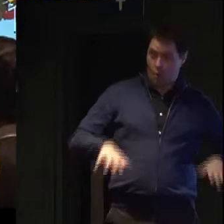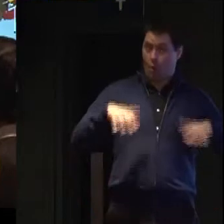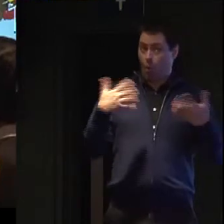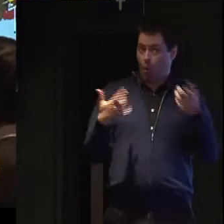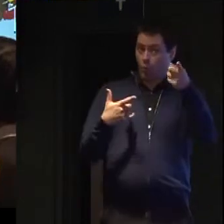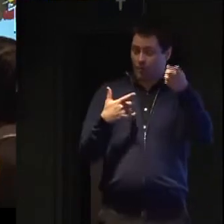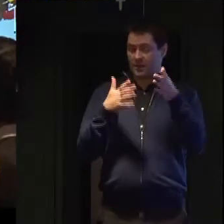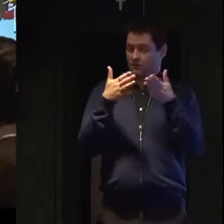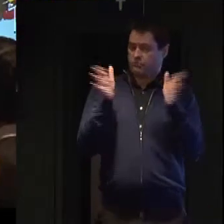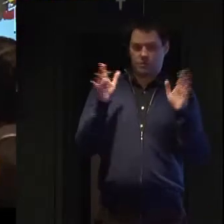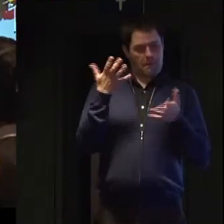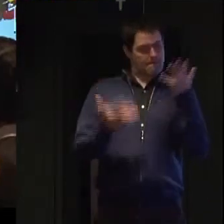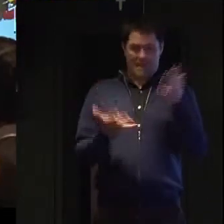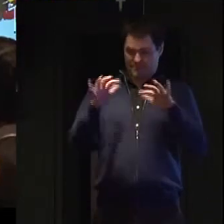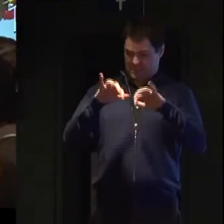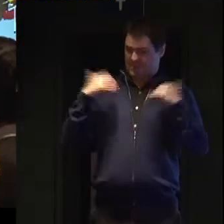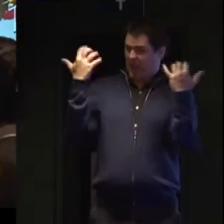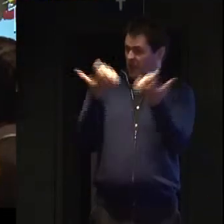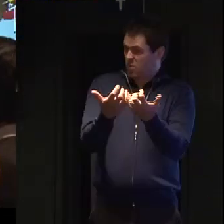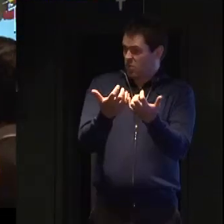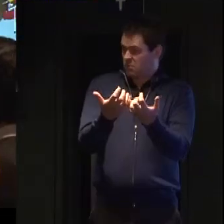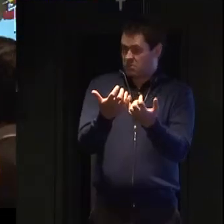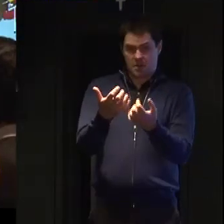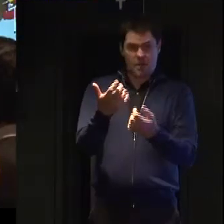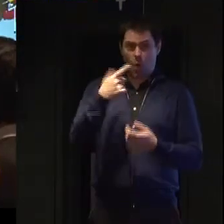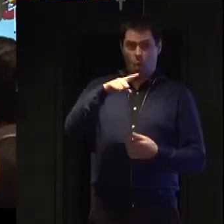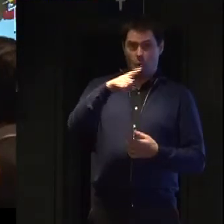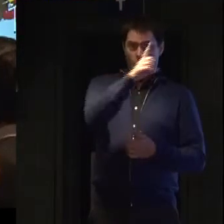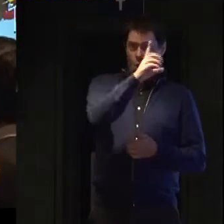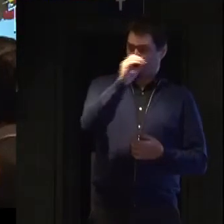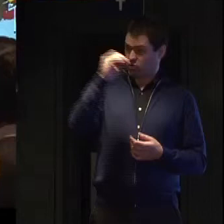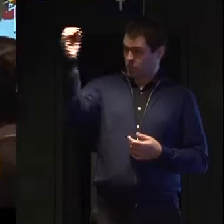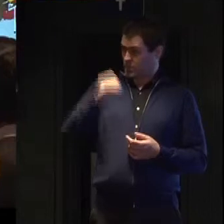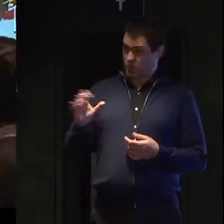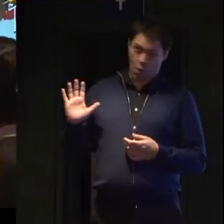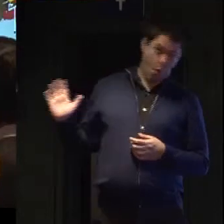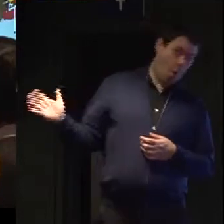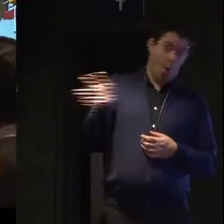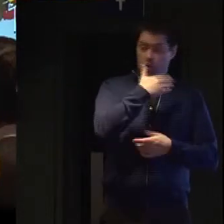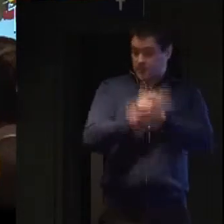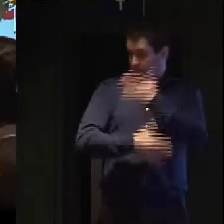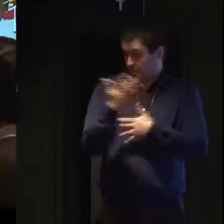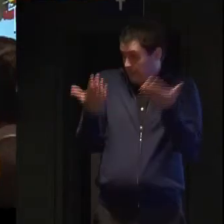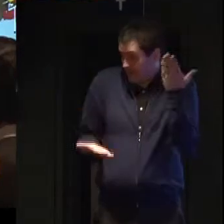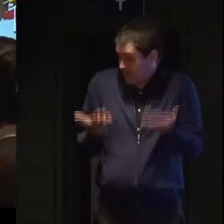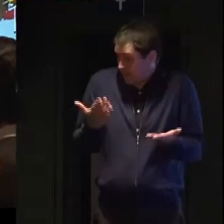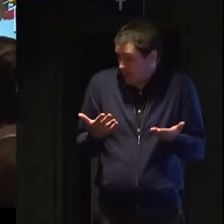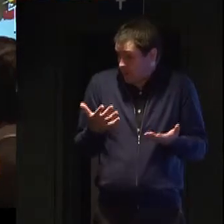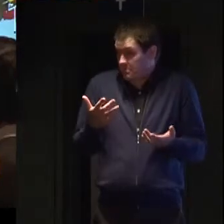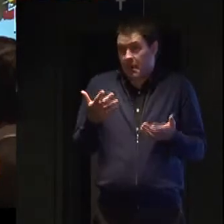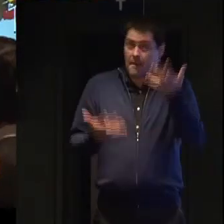like you could have a stadium full of children or senior citizens or anybody. And I think once people realise that, they do start to think